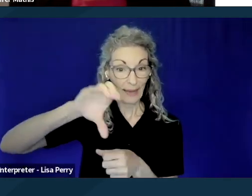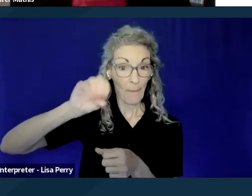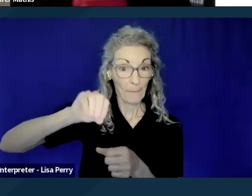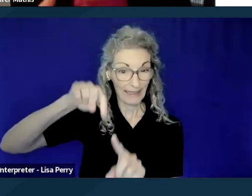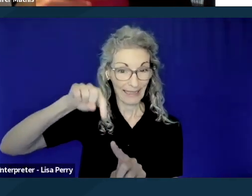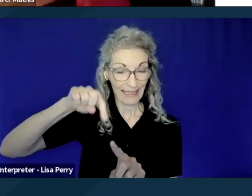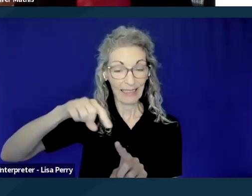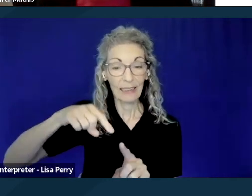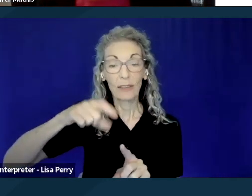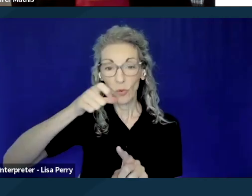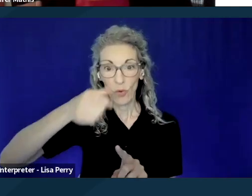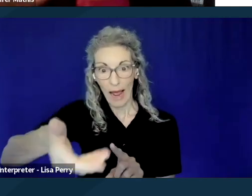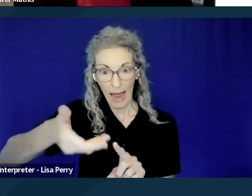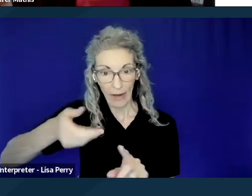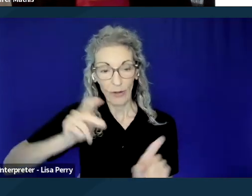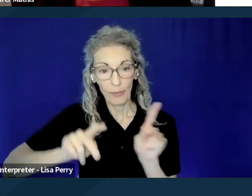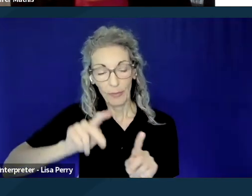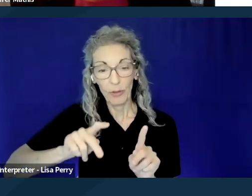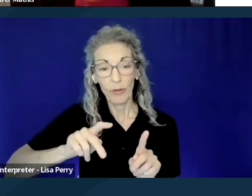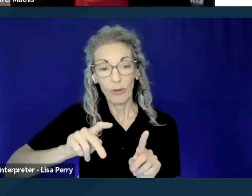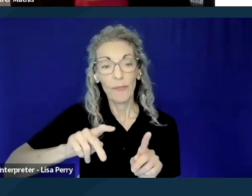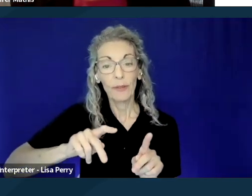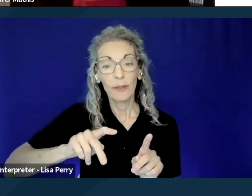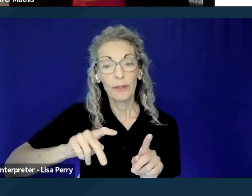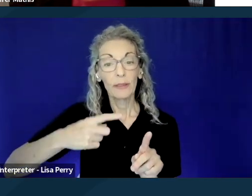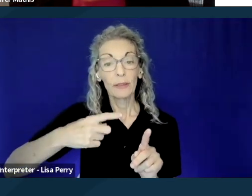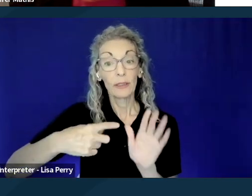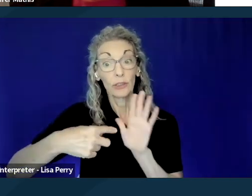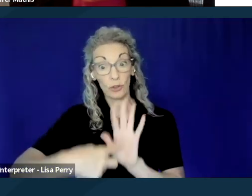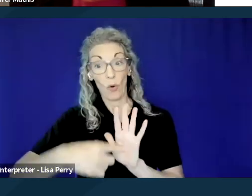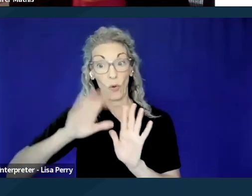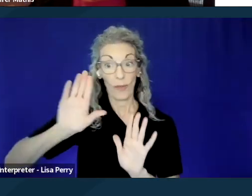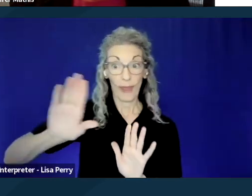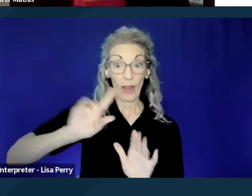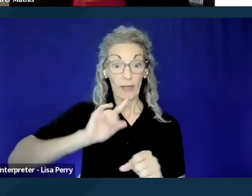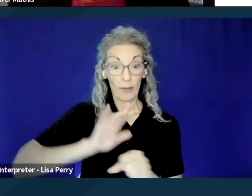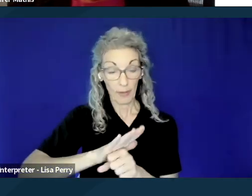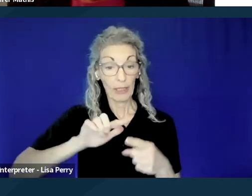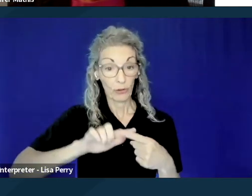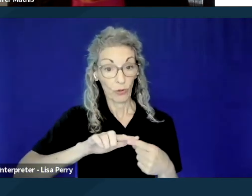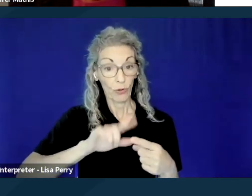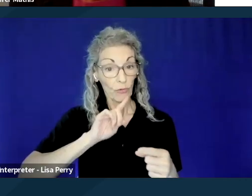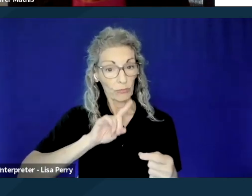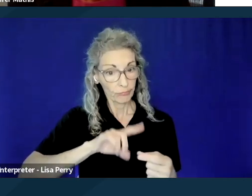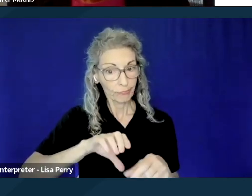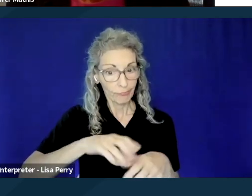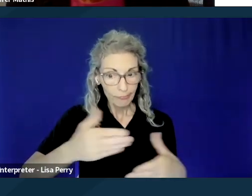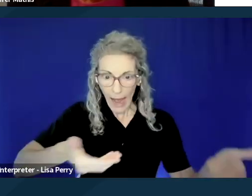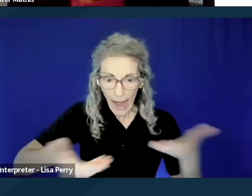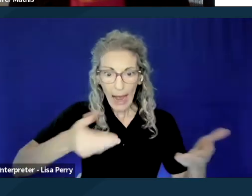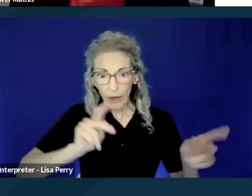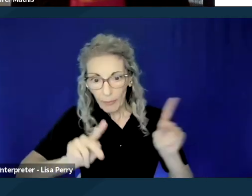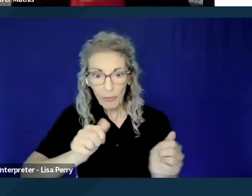employer, evincing the commitment to affirmative action and expressing support